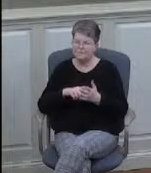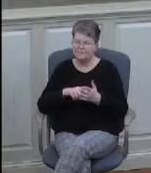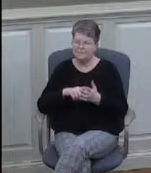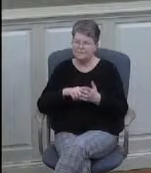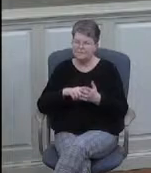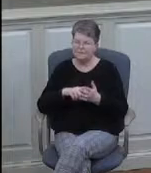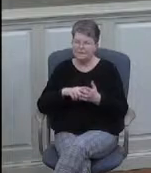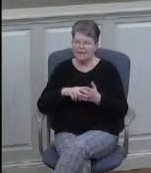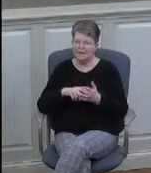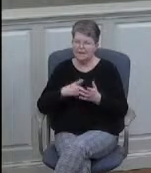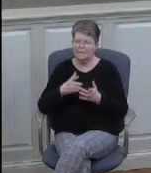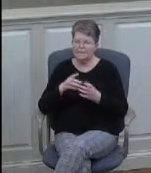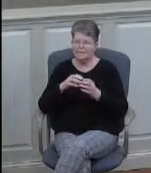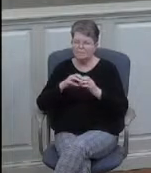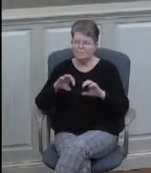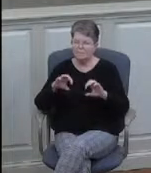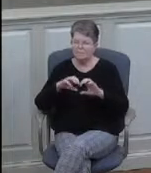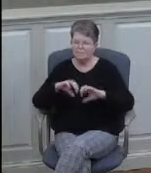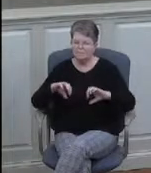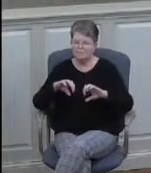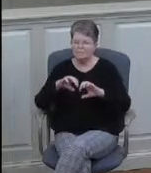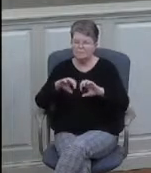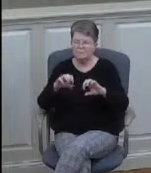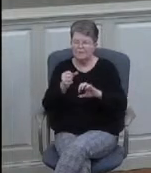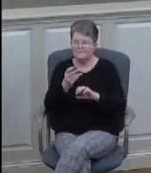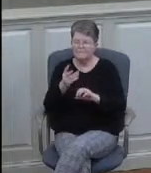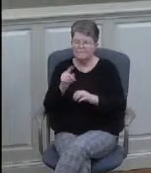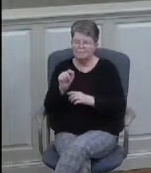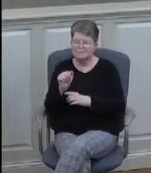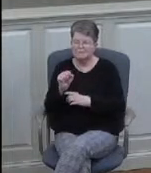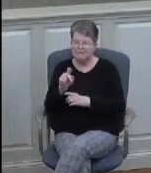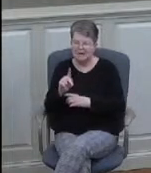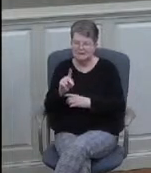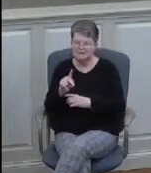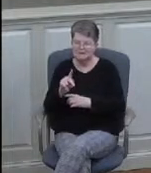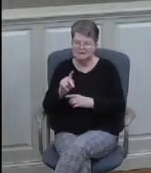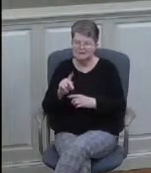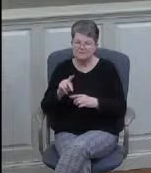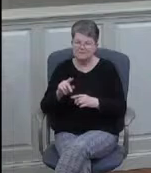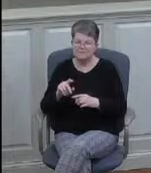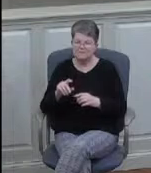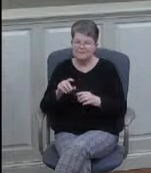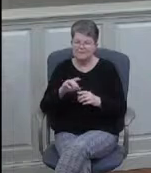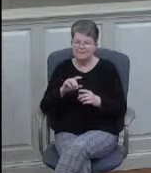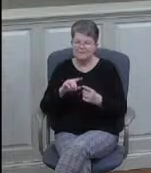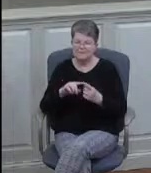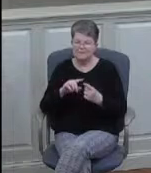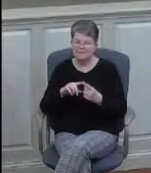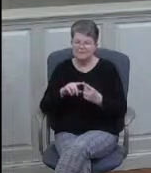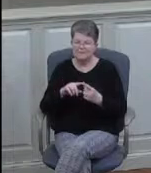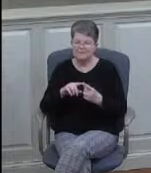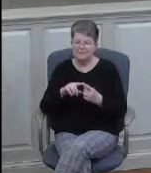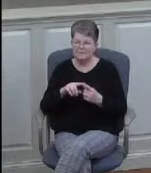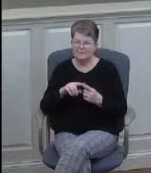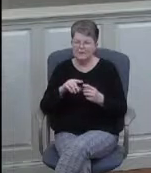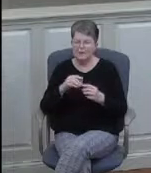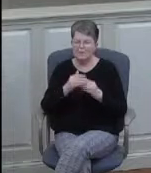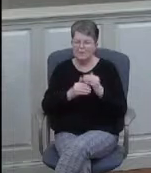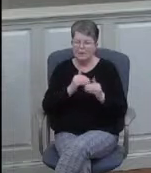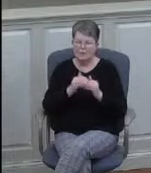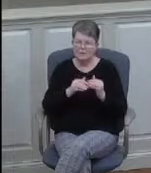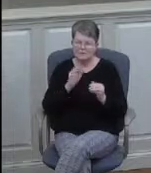a few tasks, and I'll just break them down for you here just real briefly. Inclusion of progress oversight,